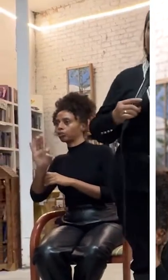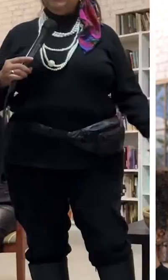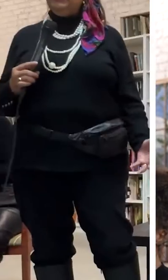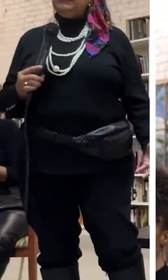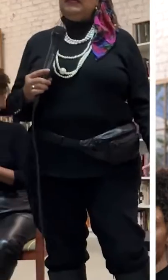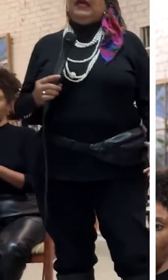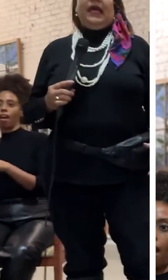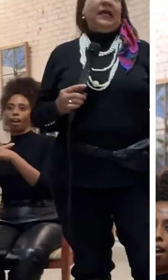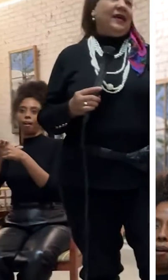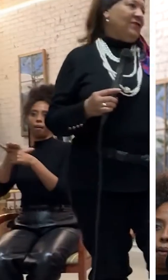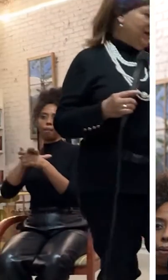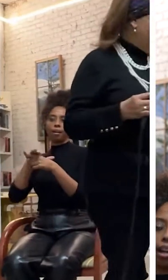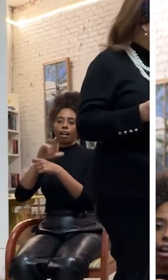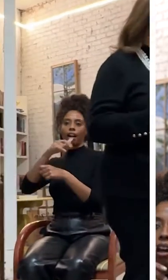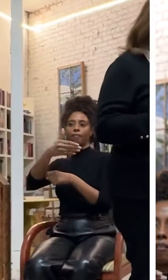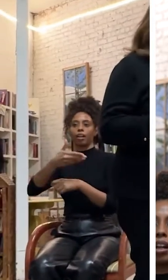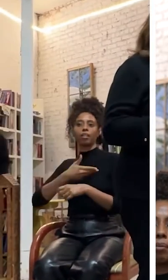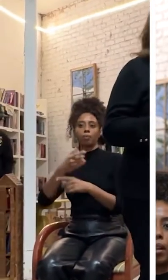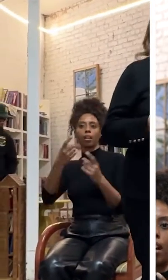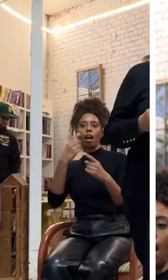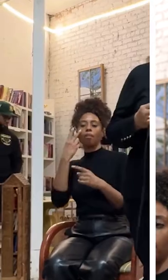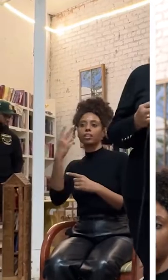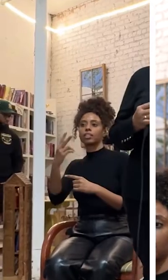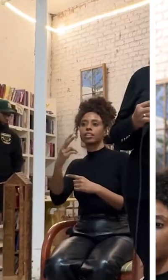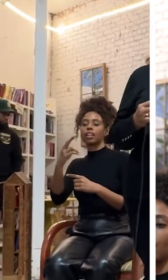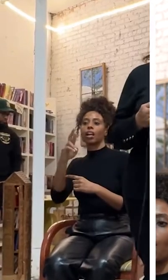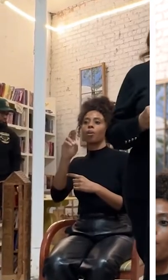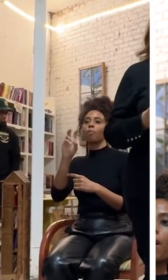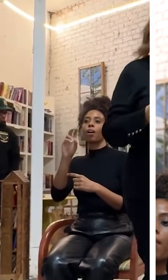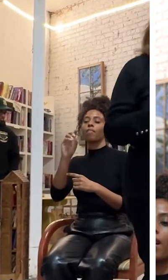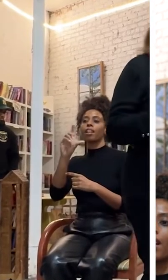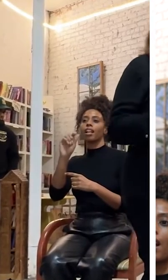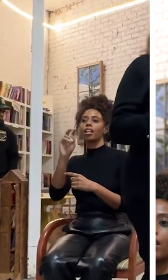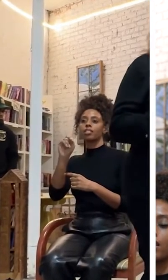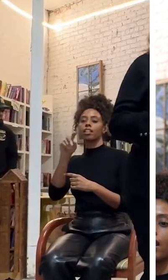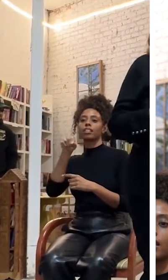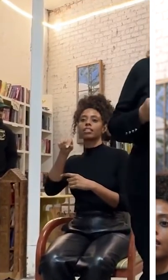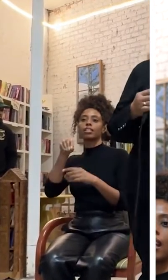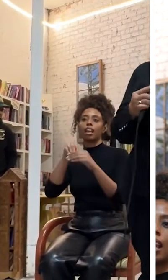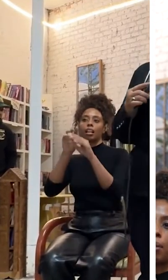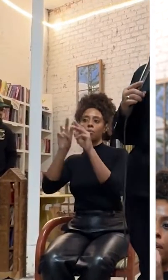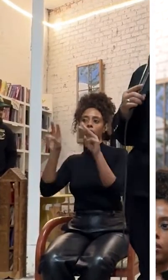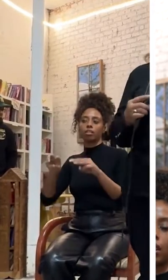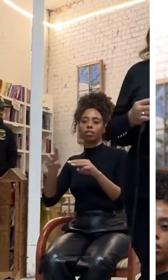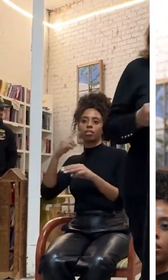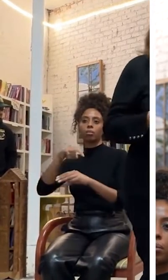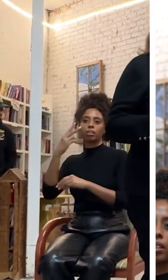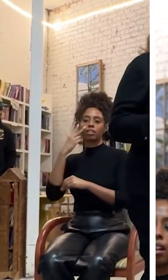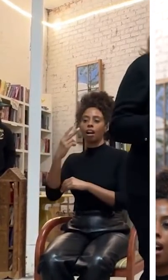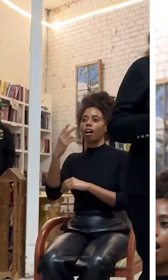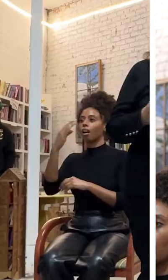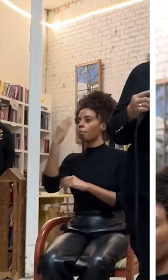Bay Area, and I invited him to come to see Revelations at the DeYoung Museum. So we saw Black